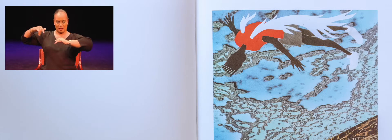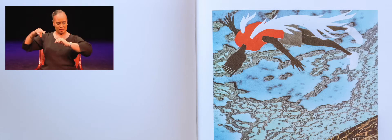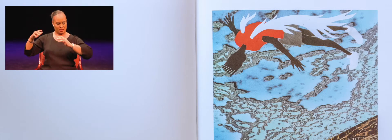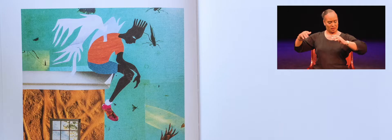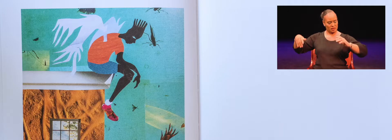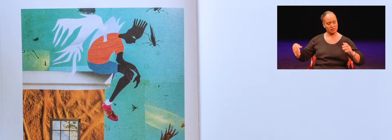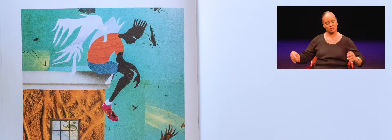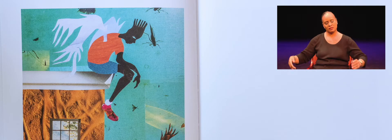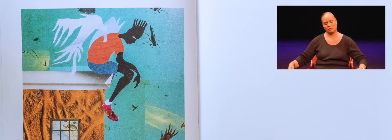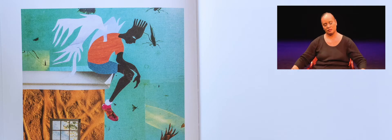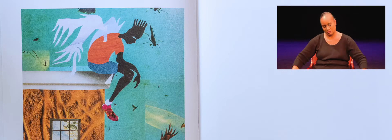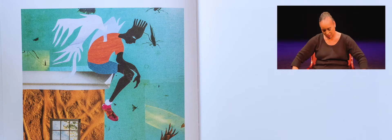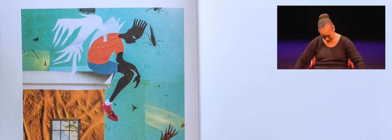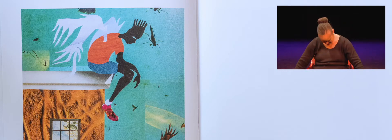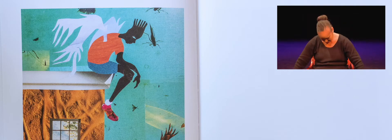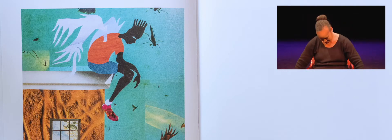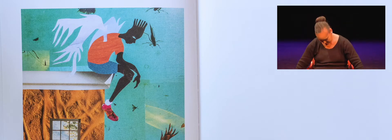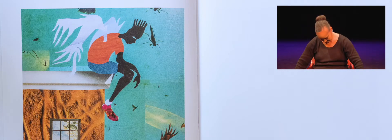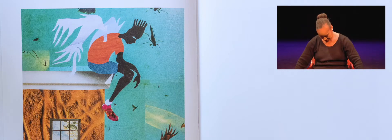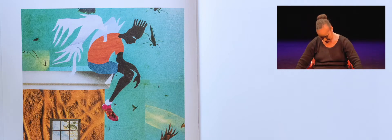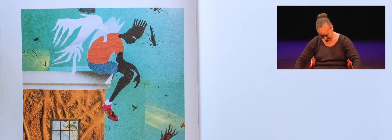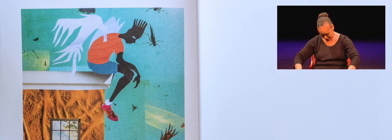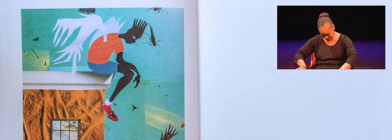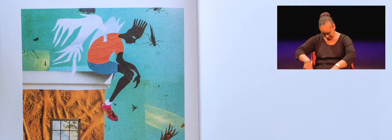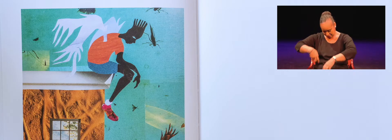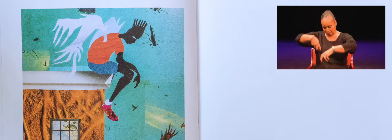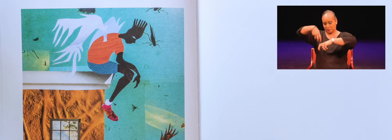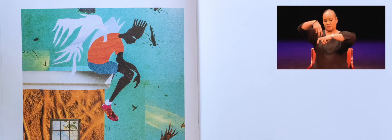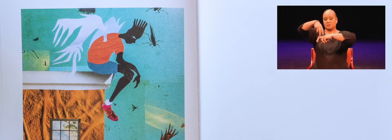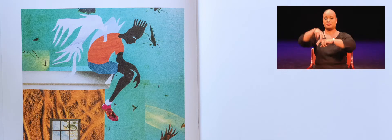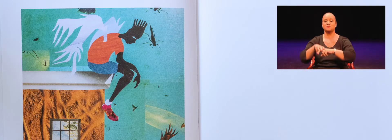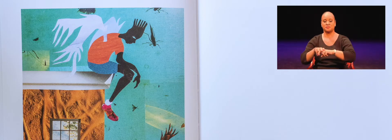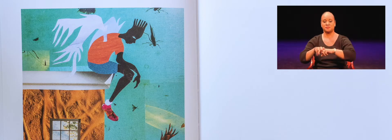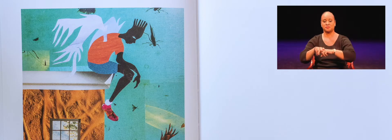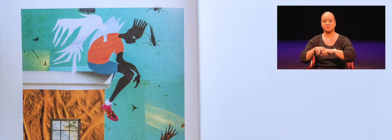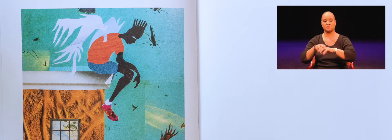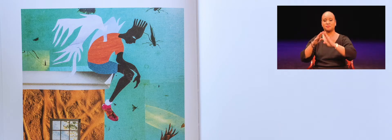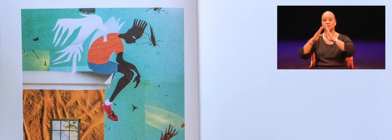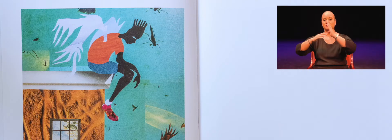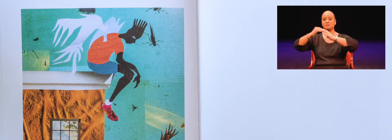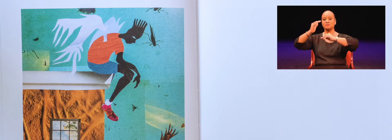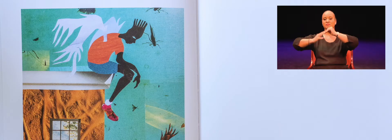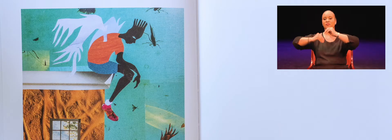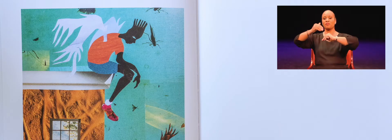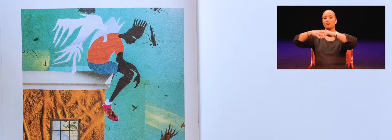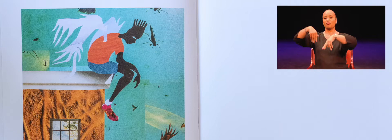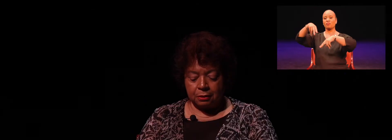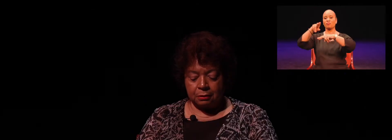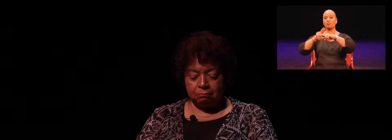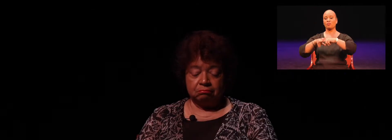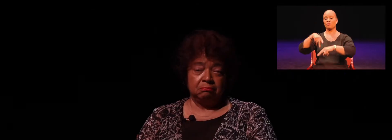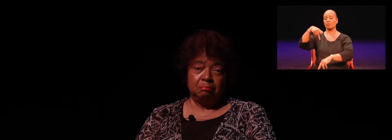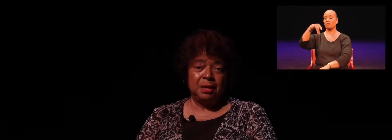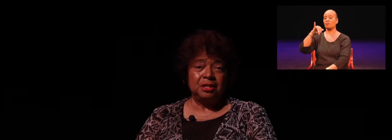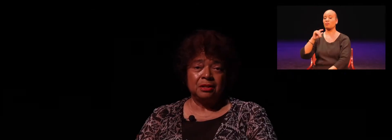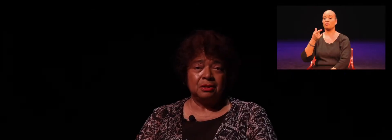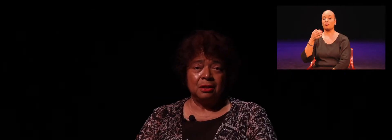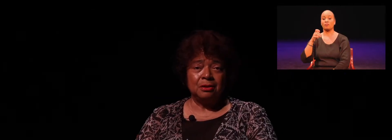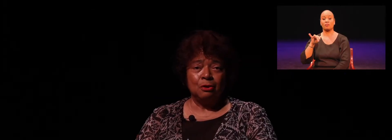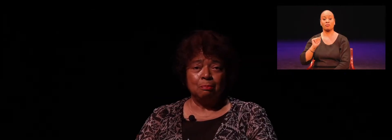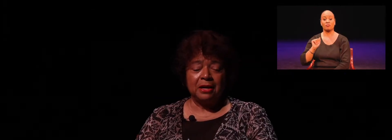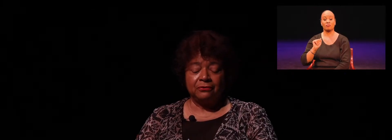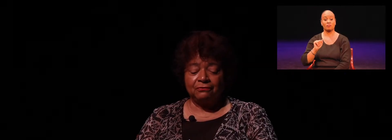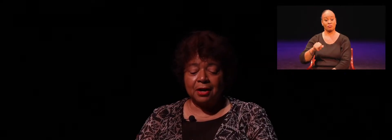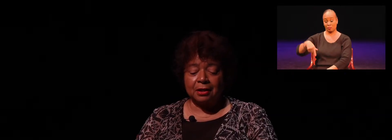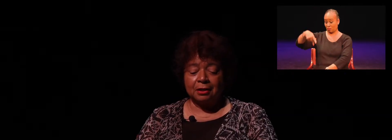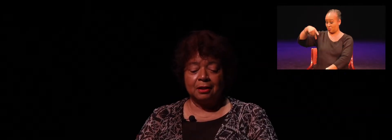low. He landed heavily on the edge of a building and sat with the pigeons. Pigeons